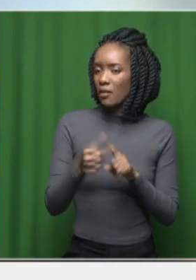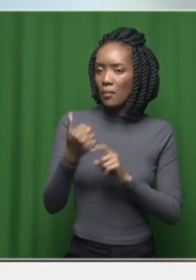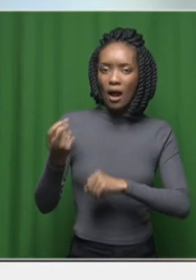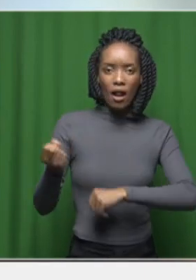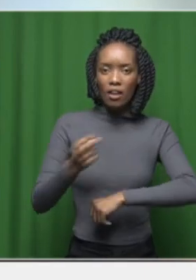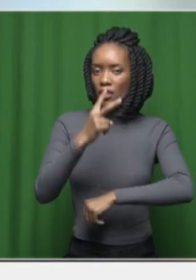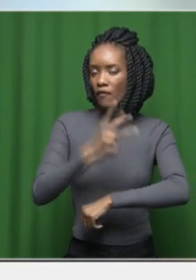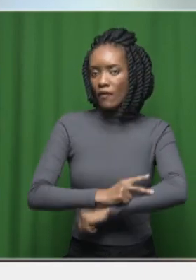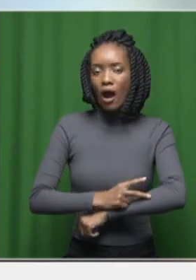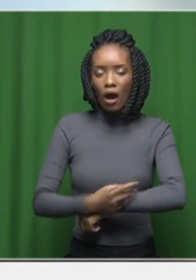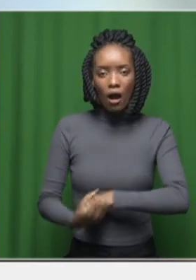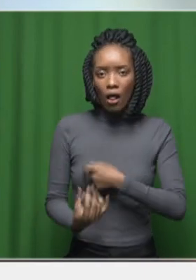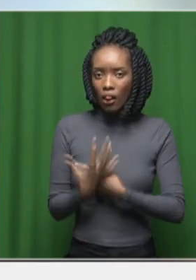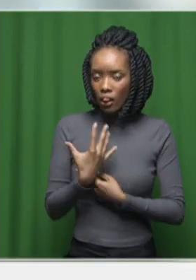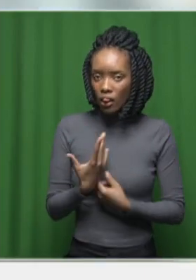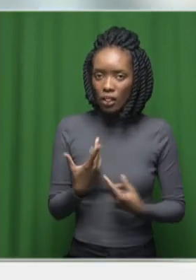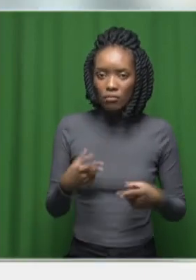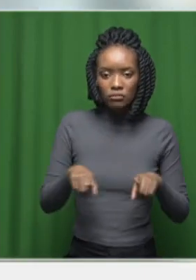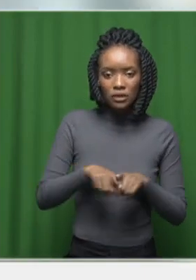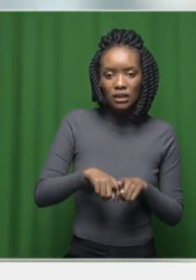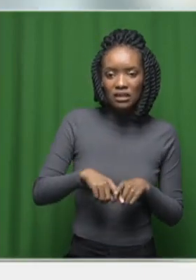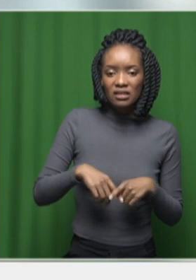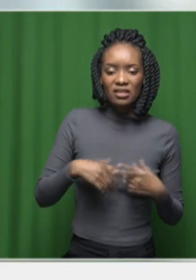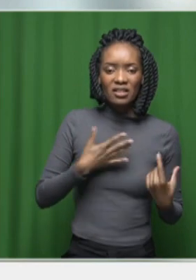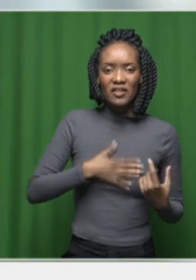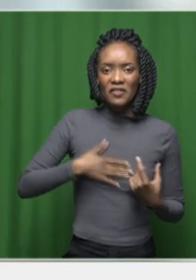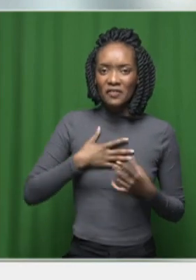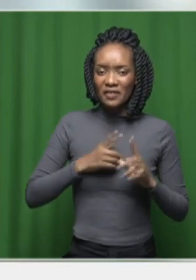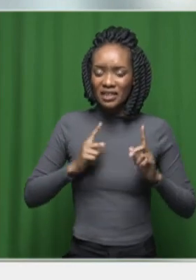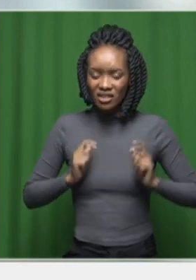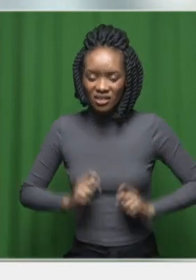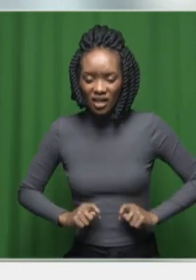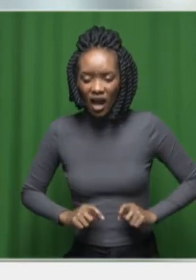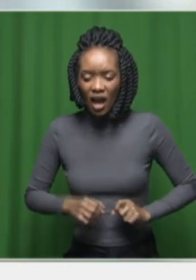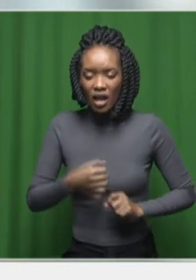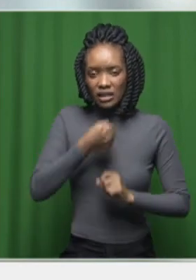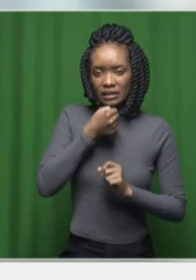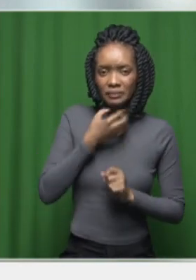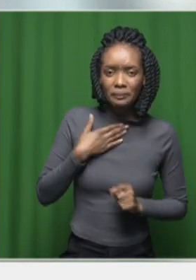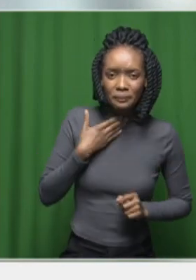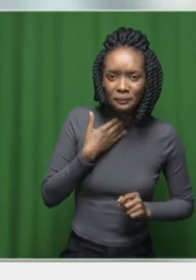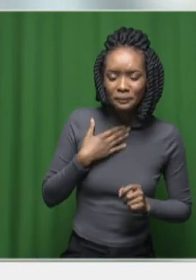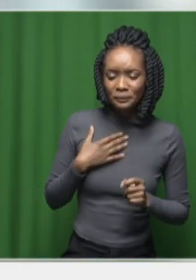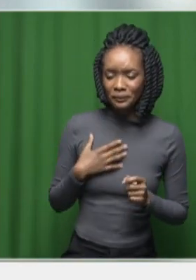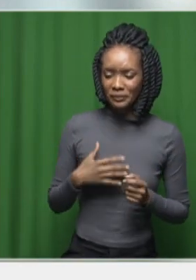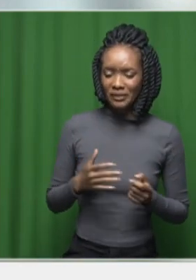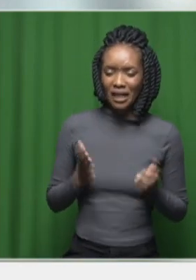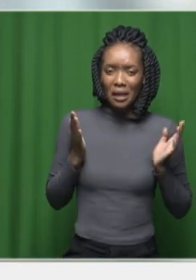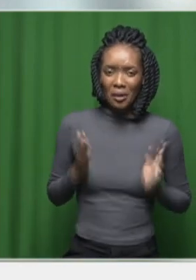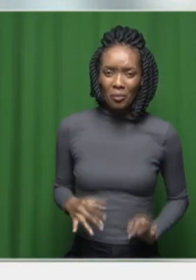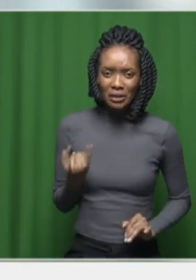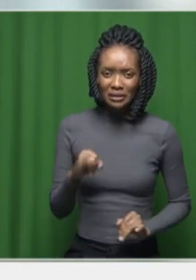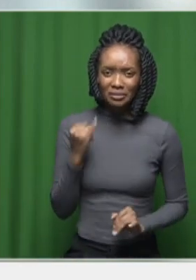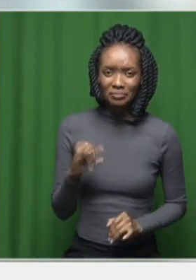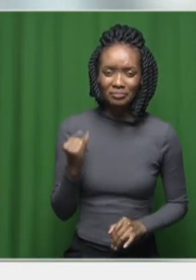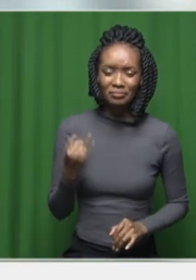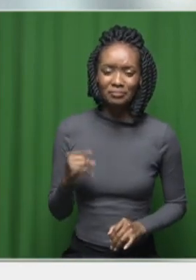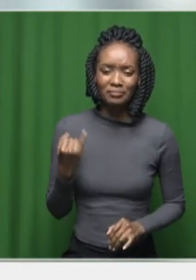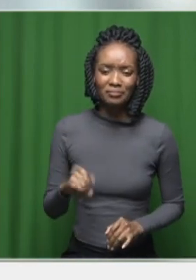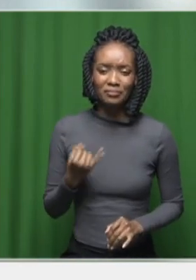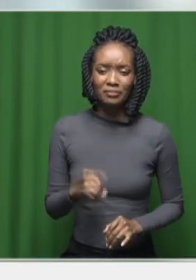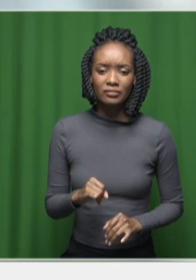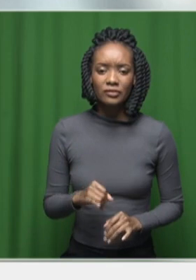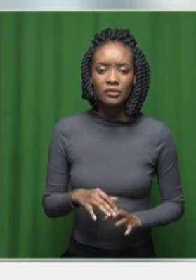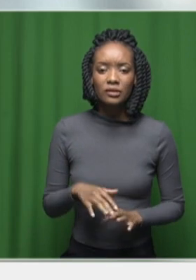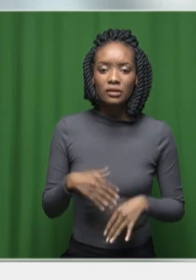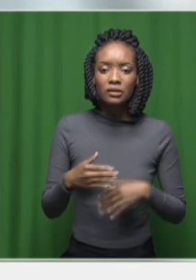infections initially, with fever, feeling tired, body aches, and then actually presents with swelling